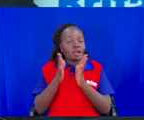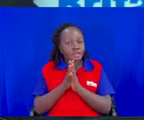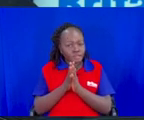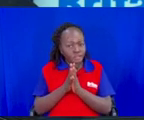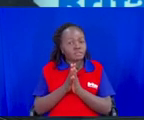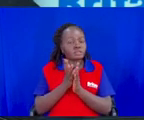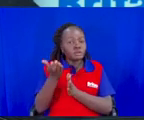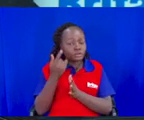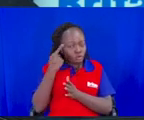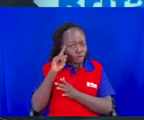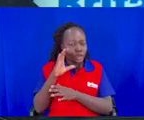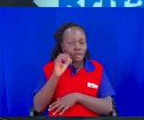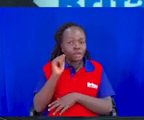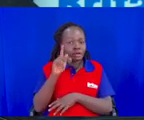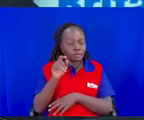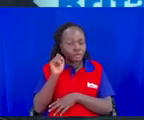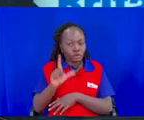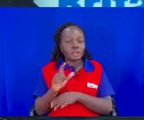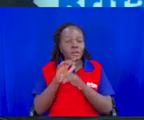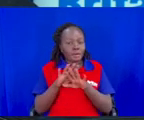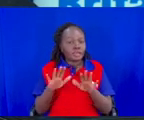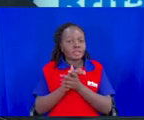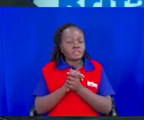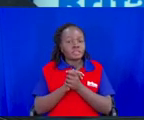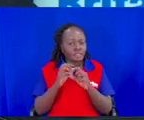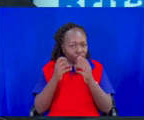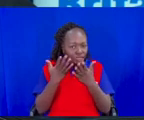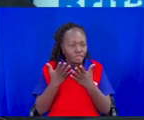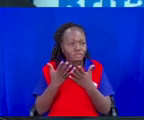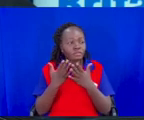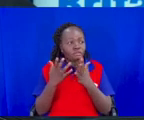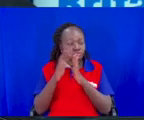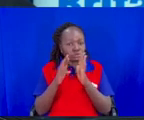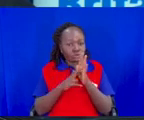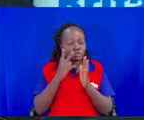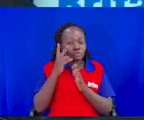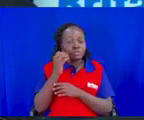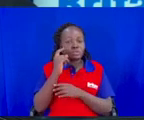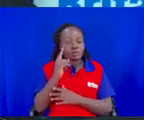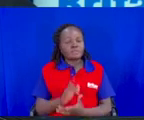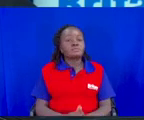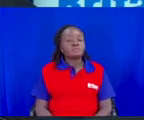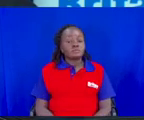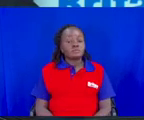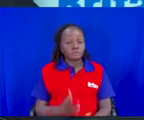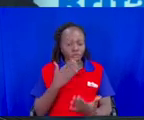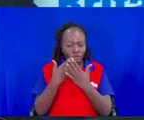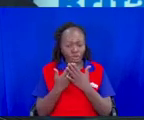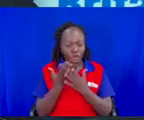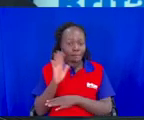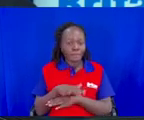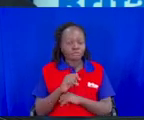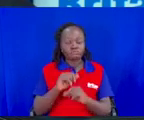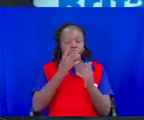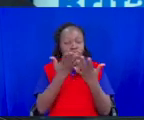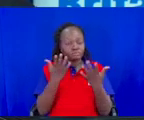Capital Markets Corrective Investment Schemes Regulations 2001. Thank you, and back to you,